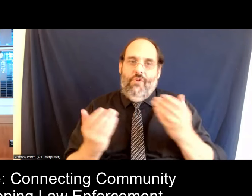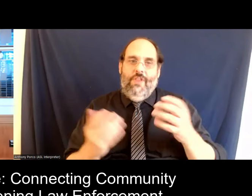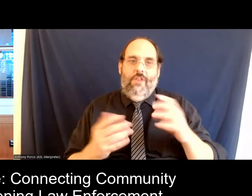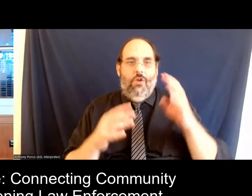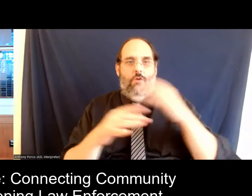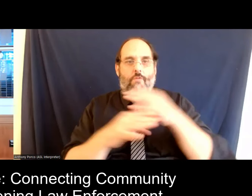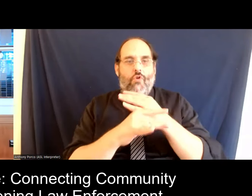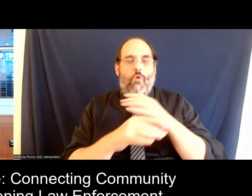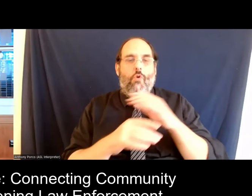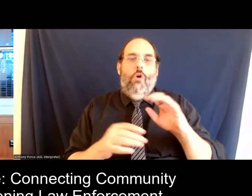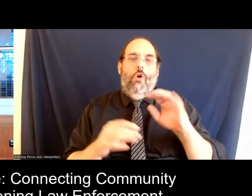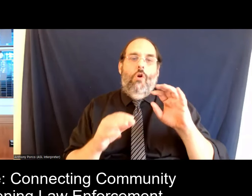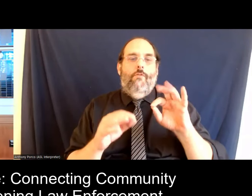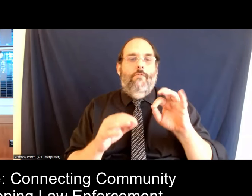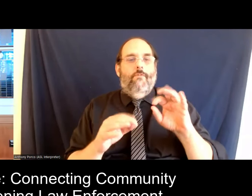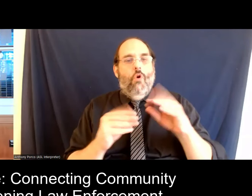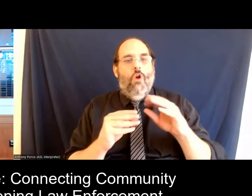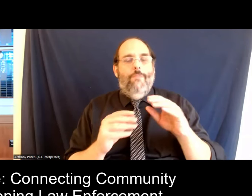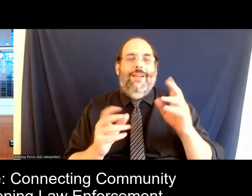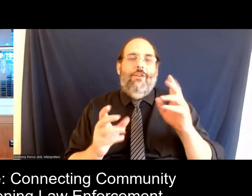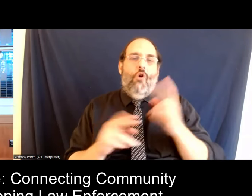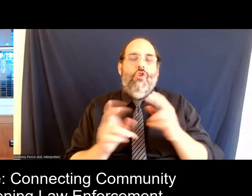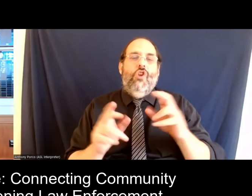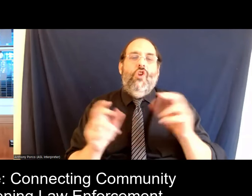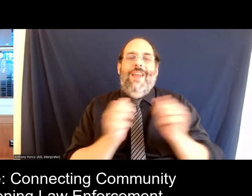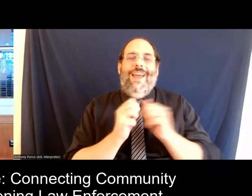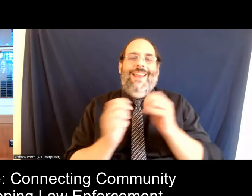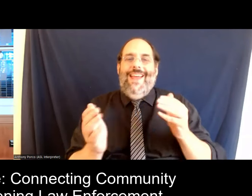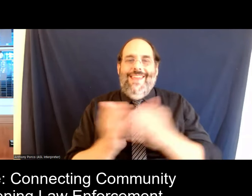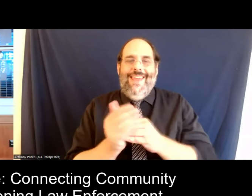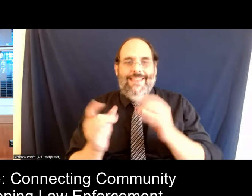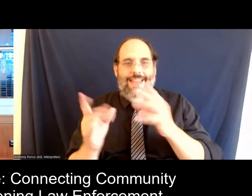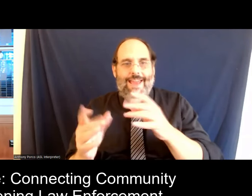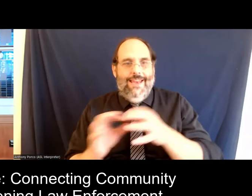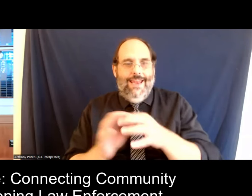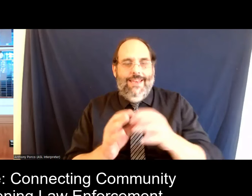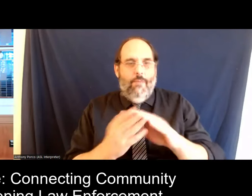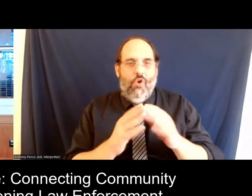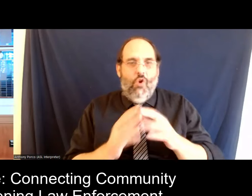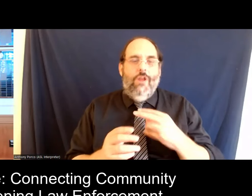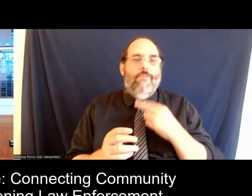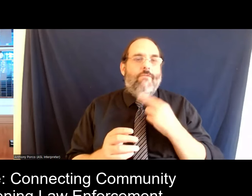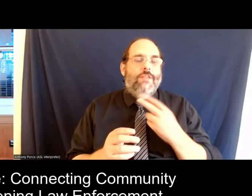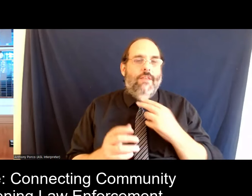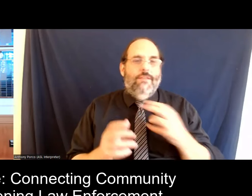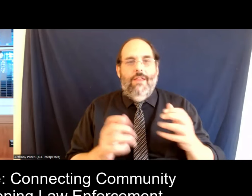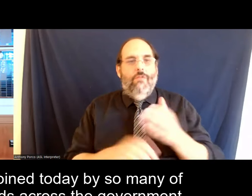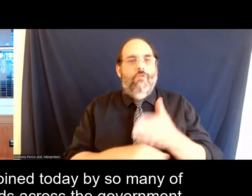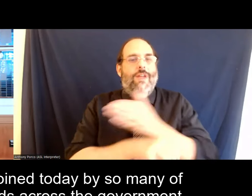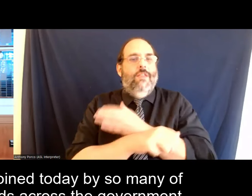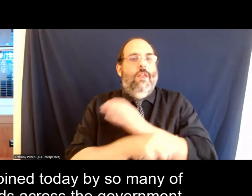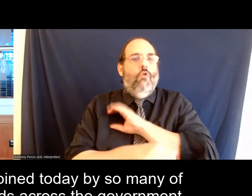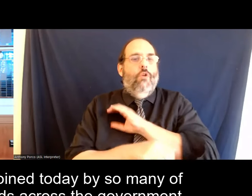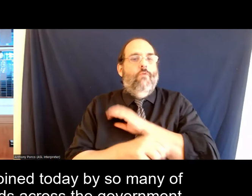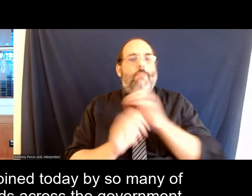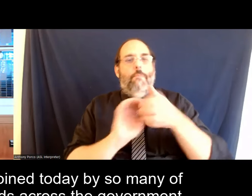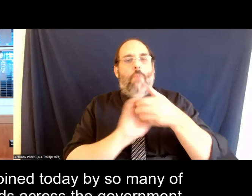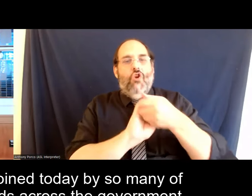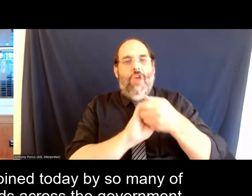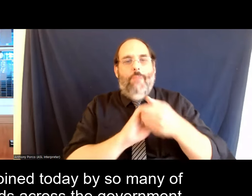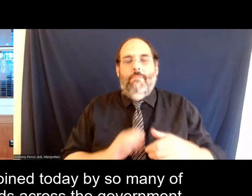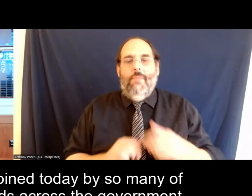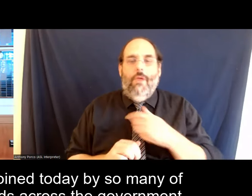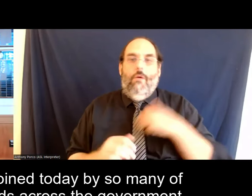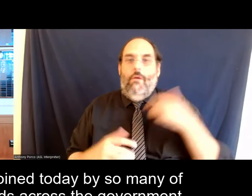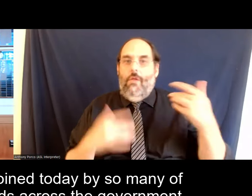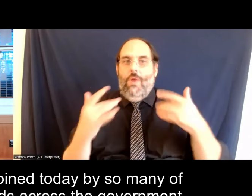entitled Uniting Against Hate, Connecting Community Voices and Strengthening Law Enforcement Partnerships. We are